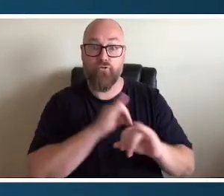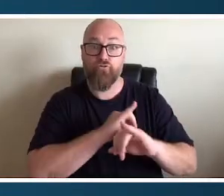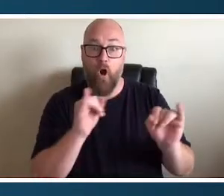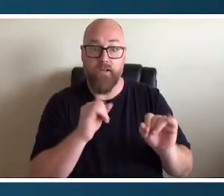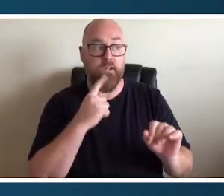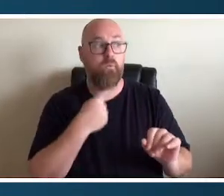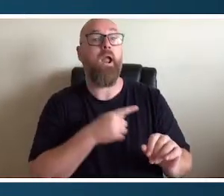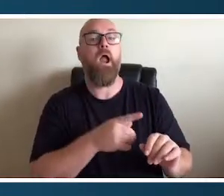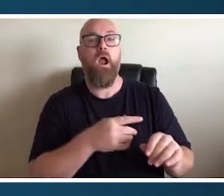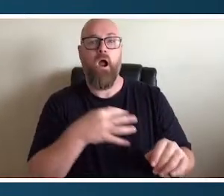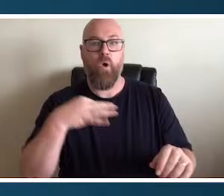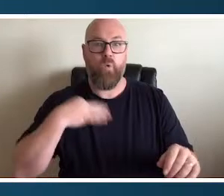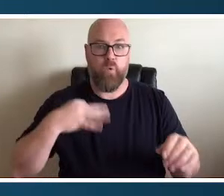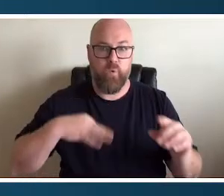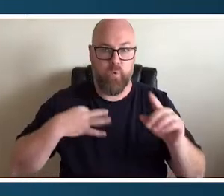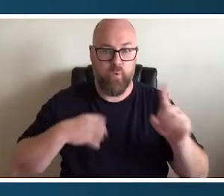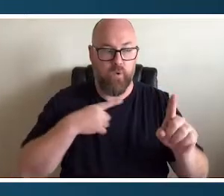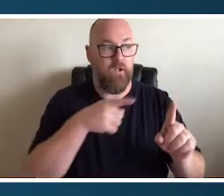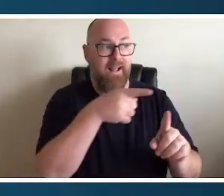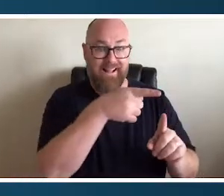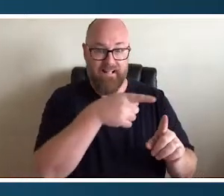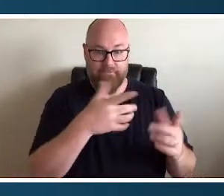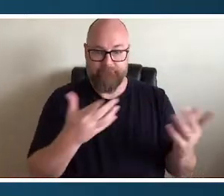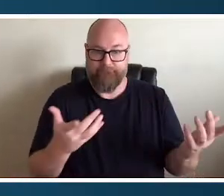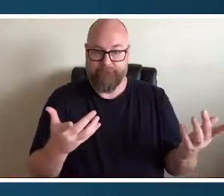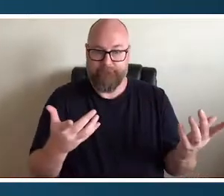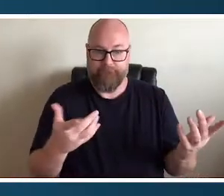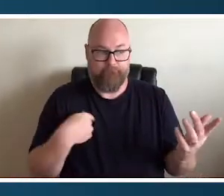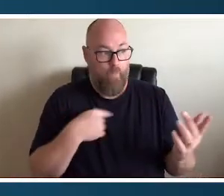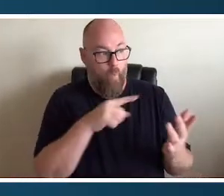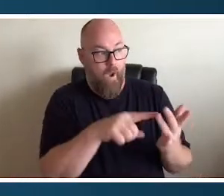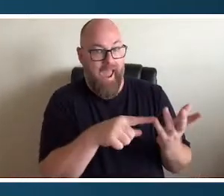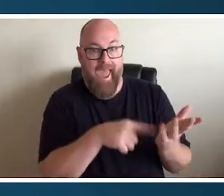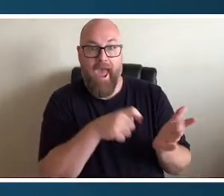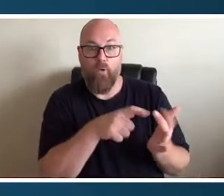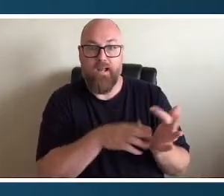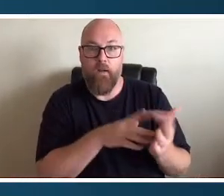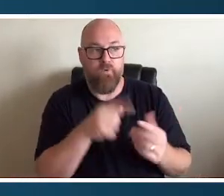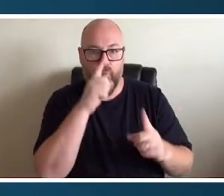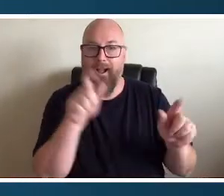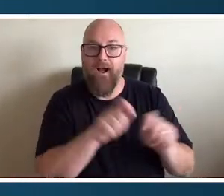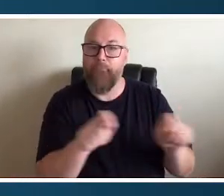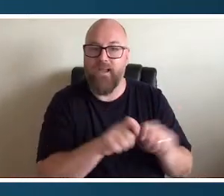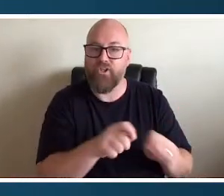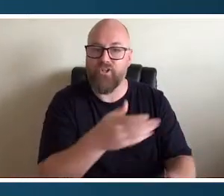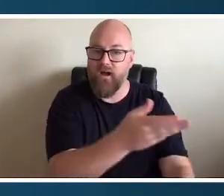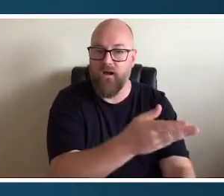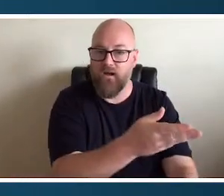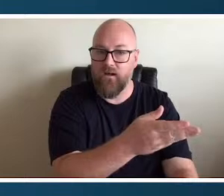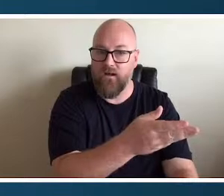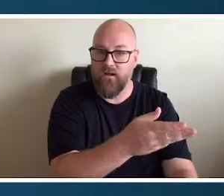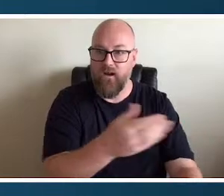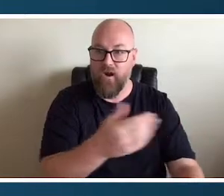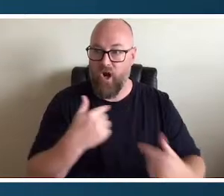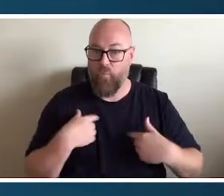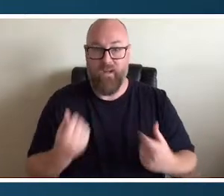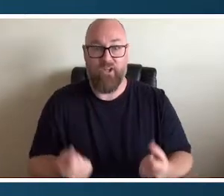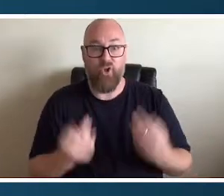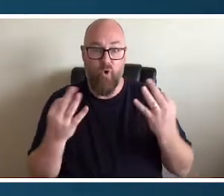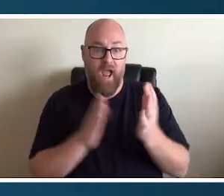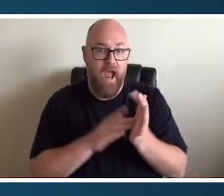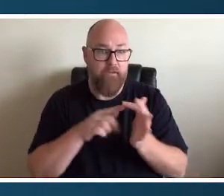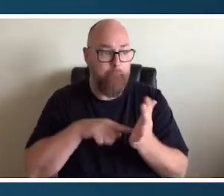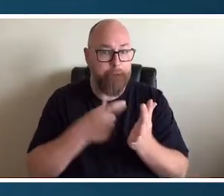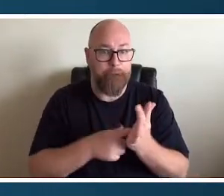measuring outcomes that have not occurred or might never occur. Without concrete metrics to demonstrate the value